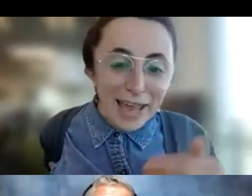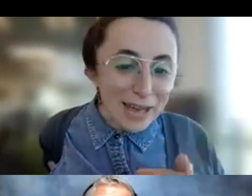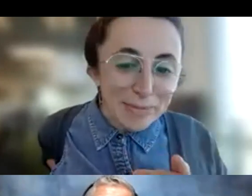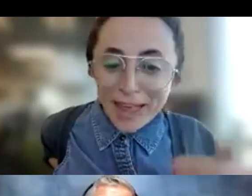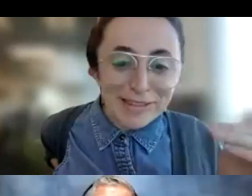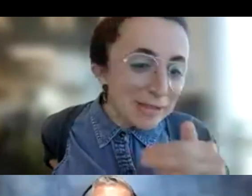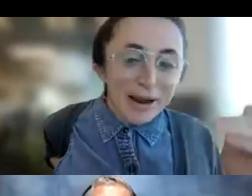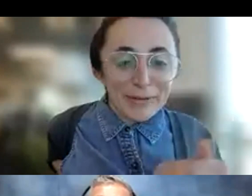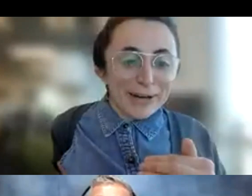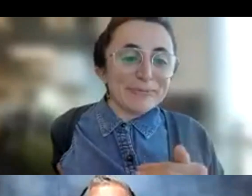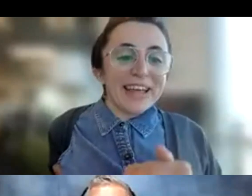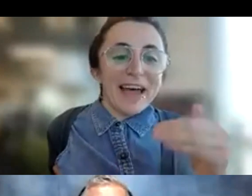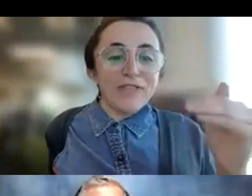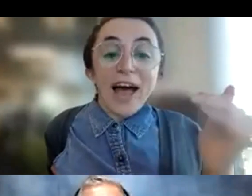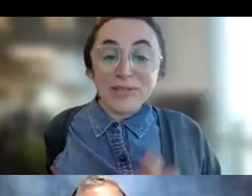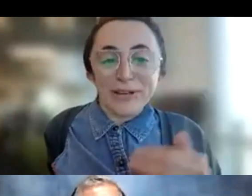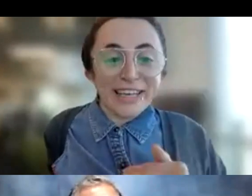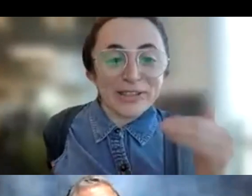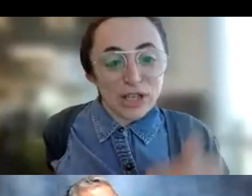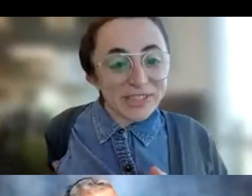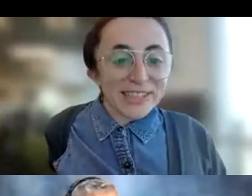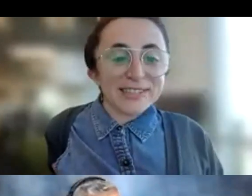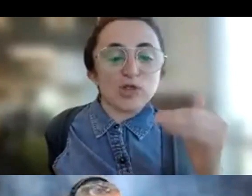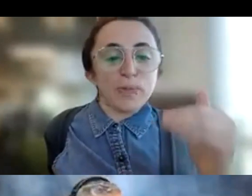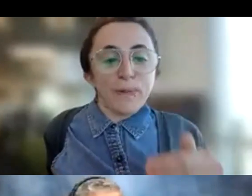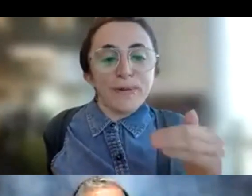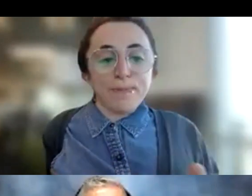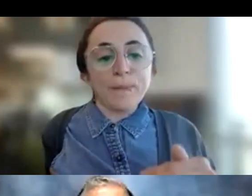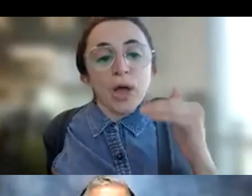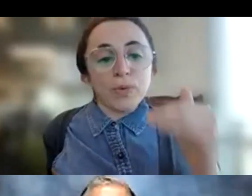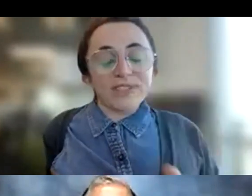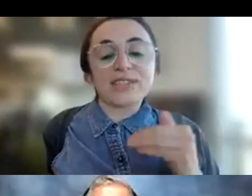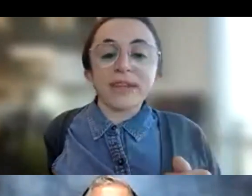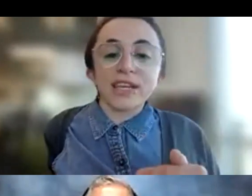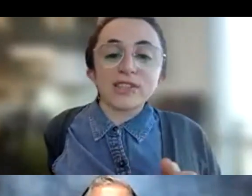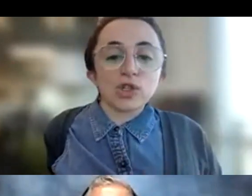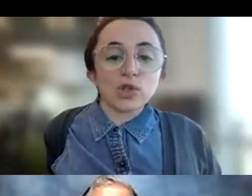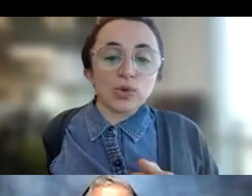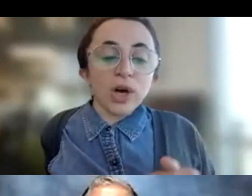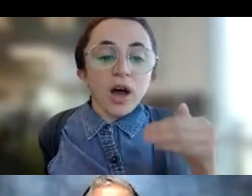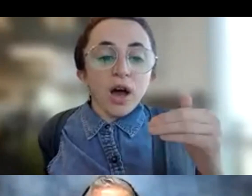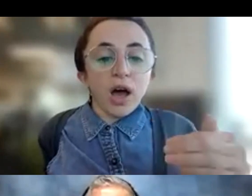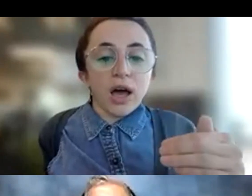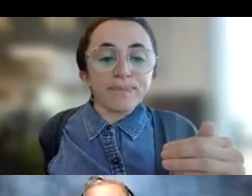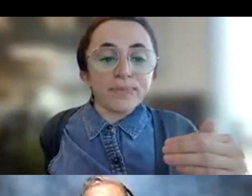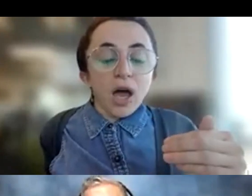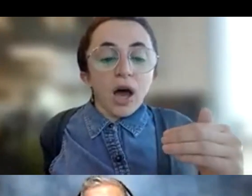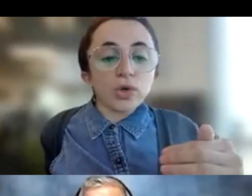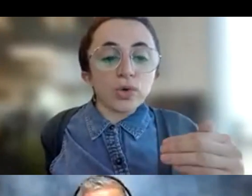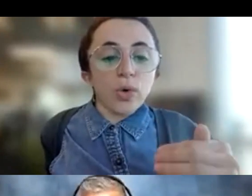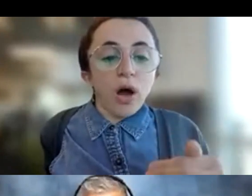line item, that's not the right word, but of housing related services to support people with disabilities who